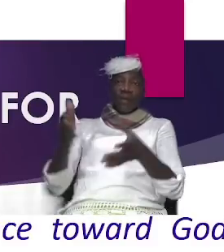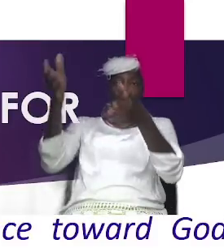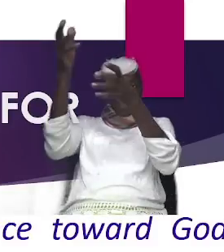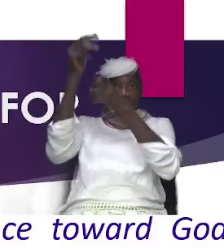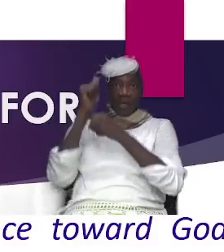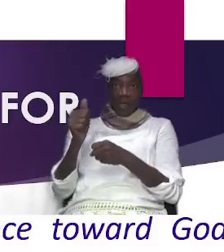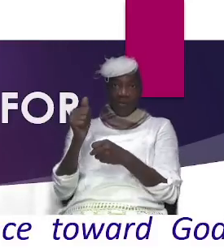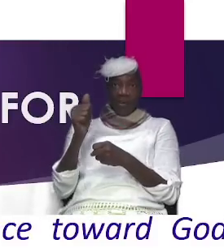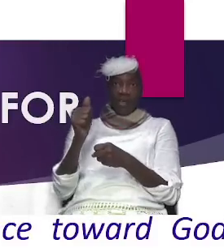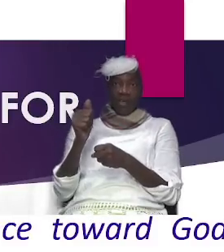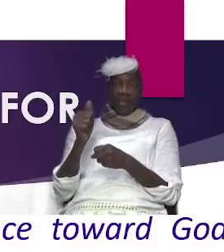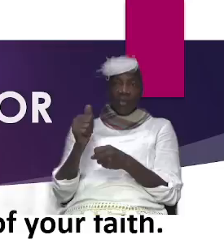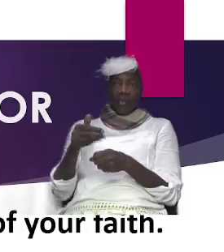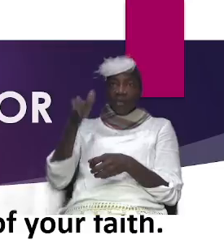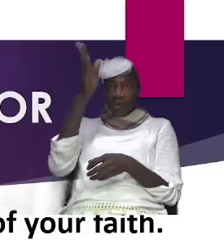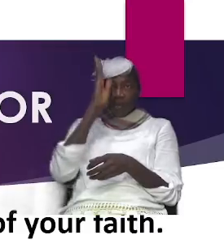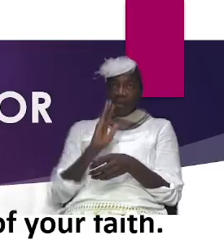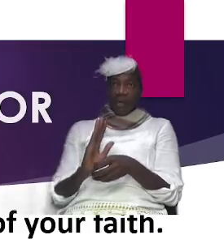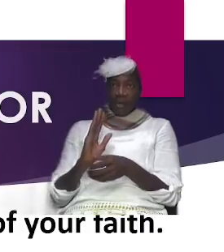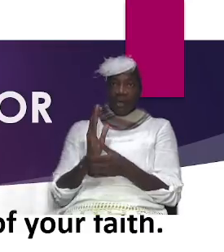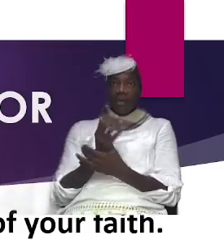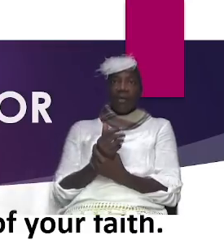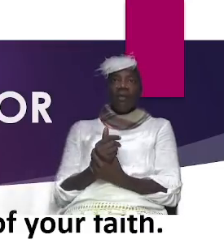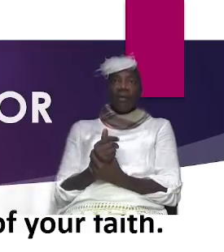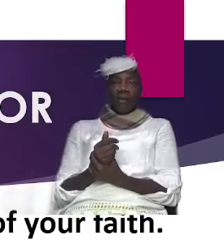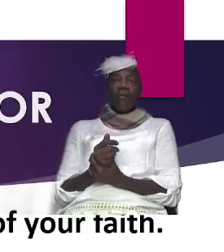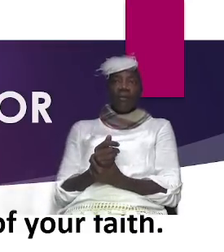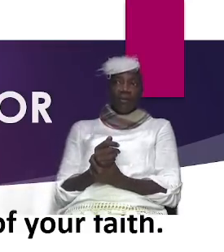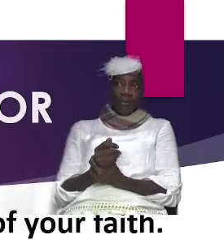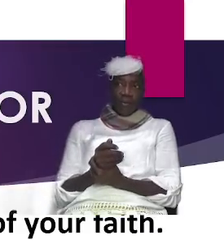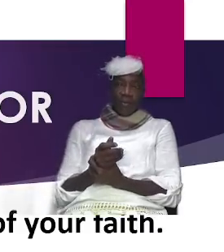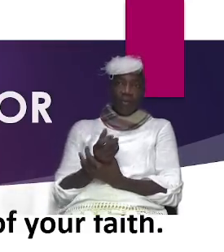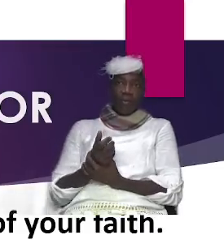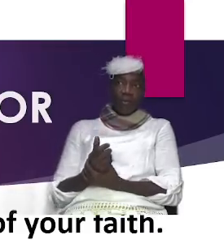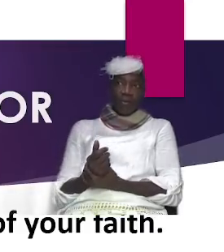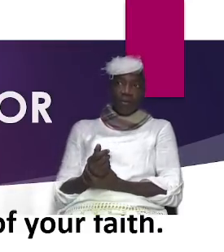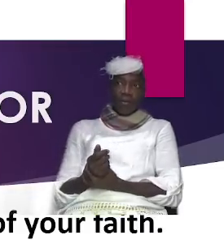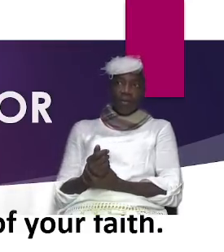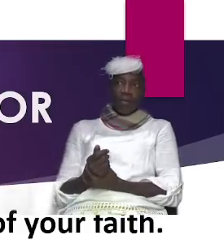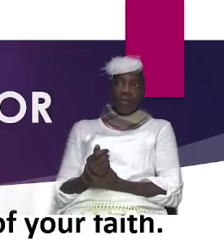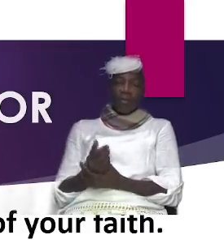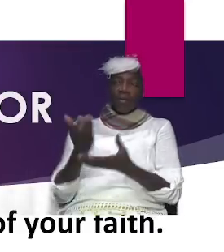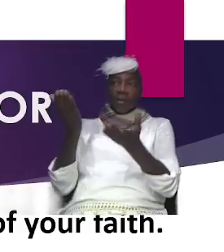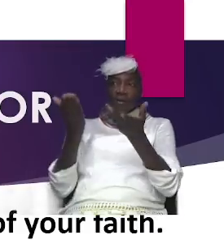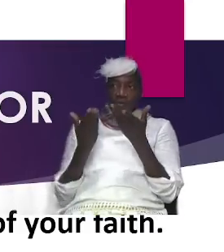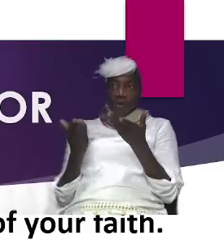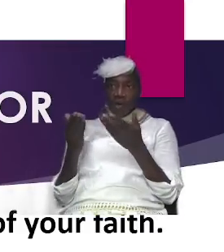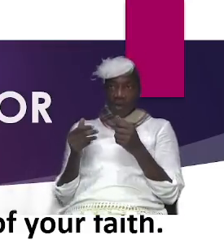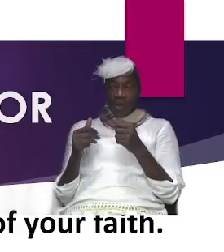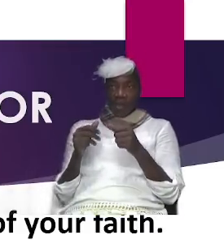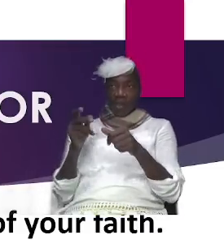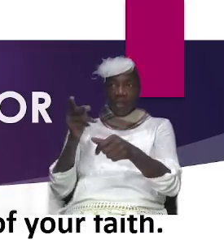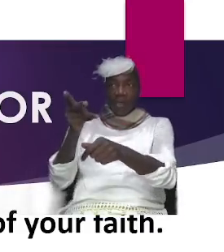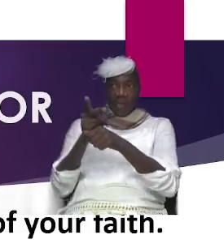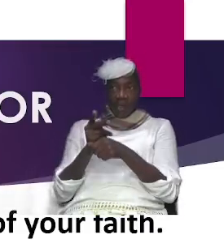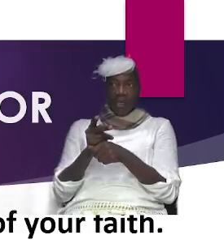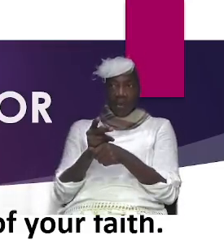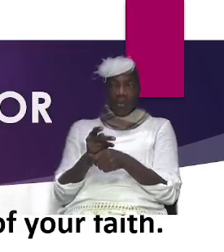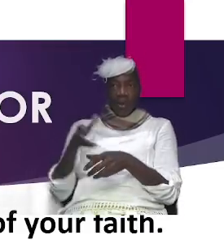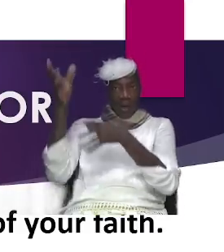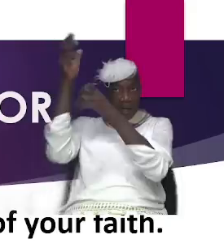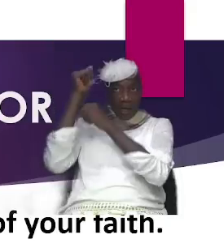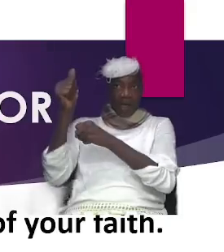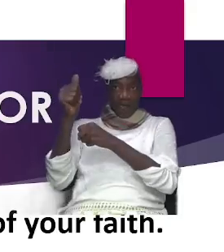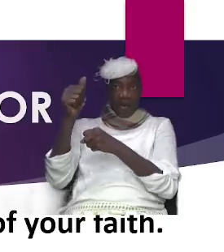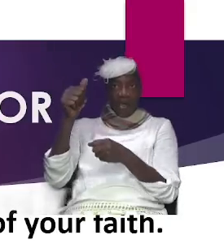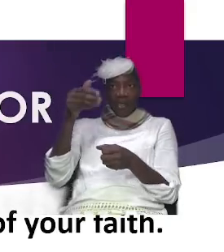God. I went a little bit further, and we're going to go one step backward. Right. We still want to maintain our confidence and our faith in